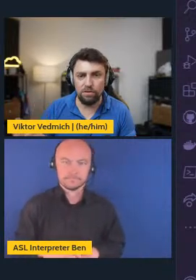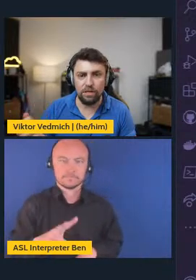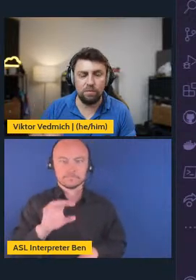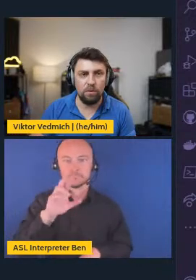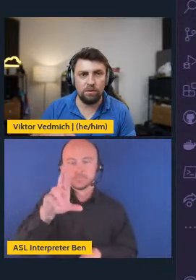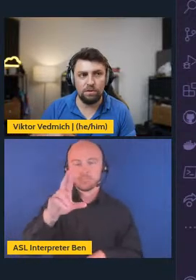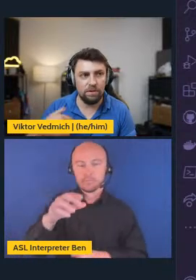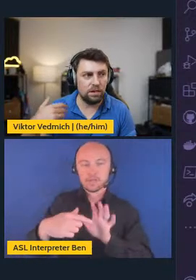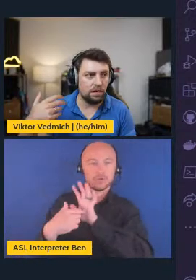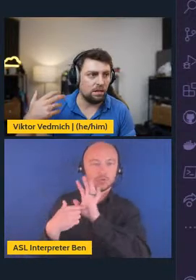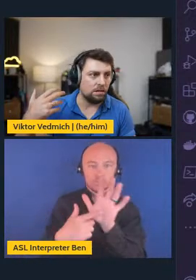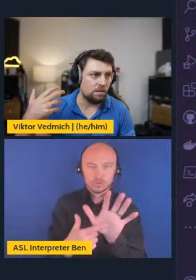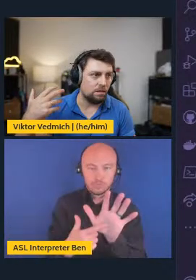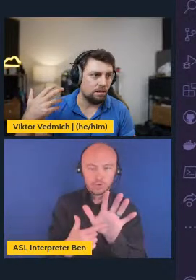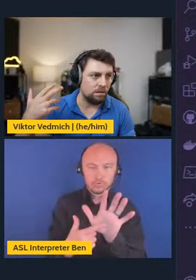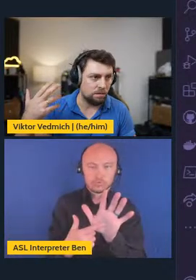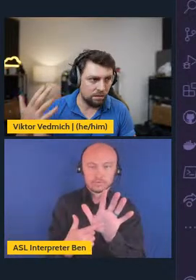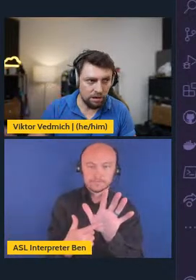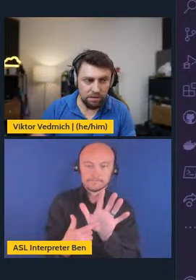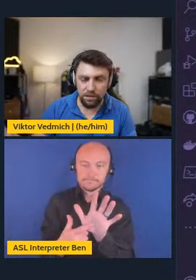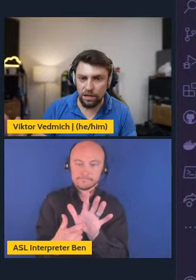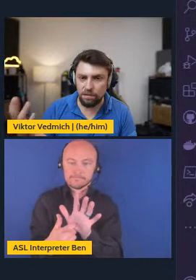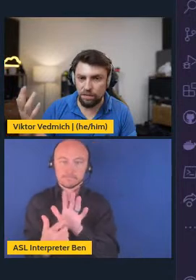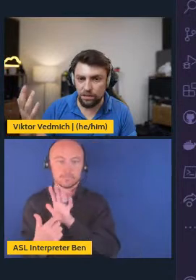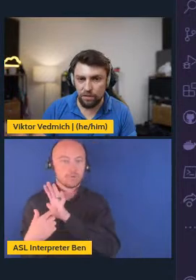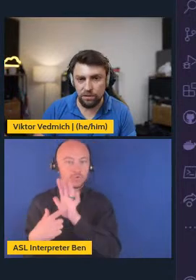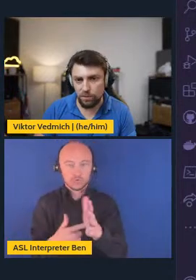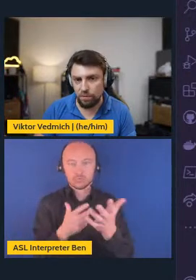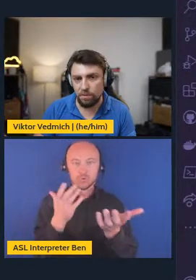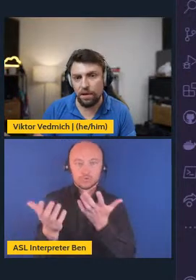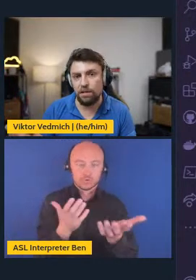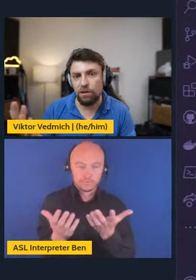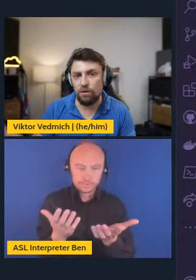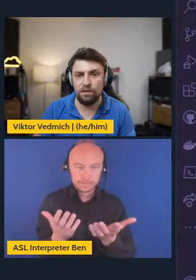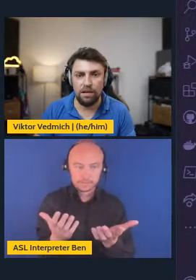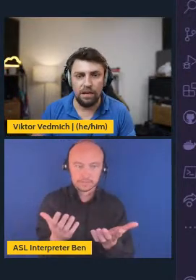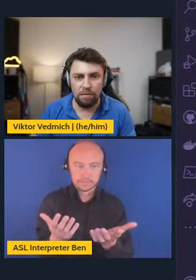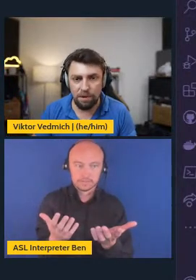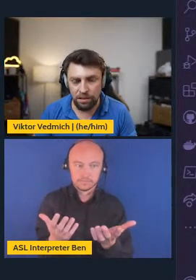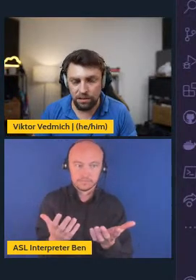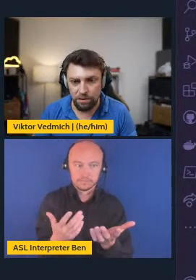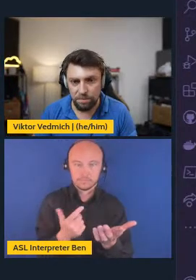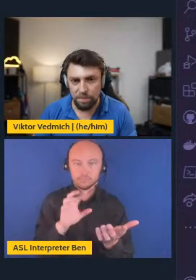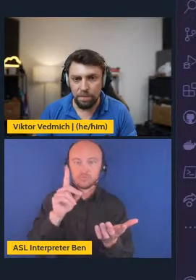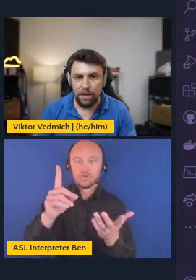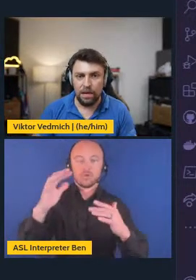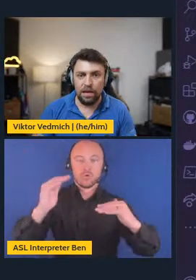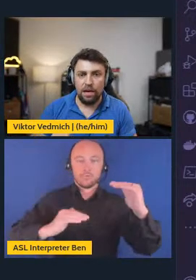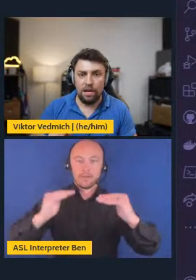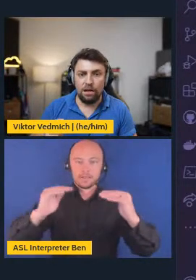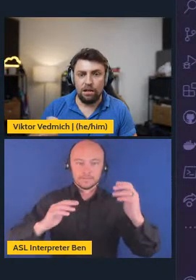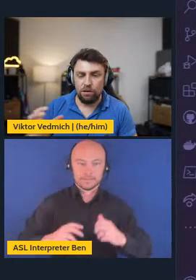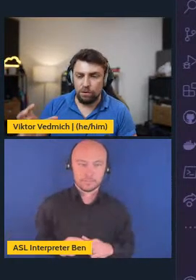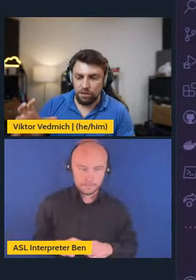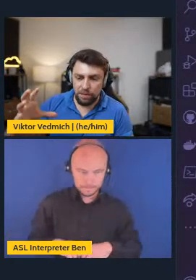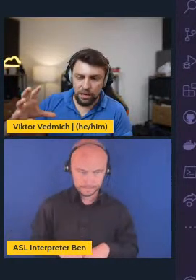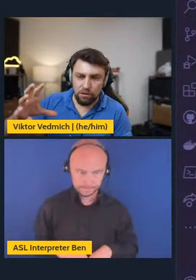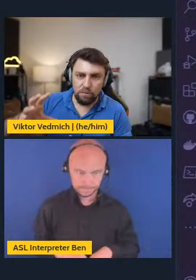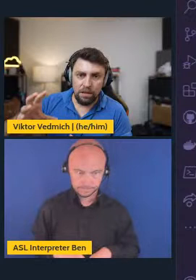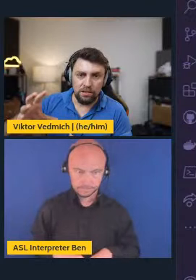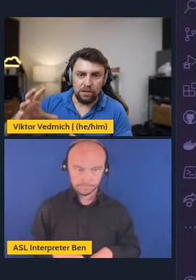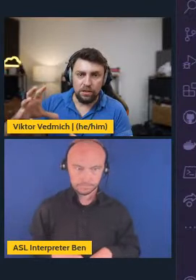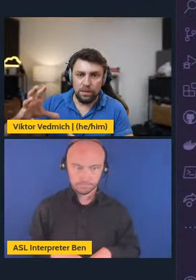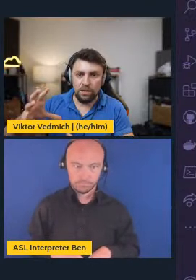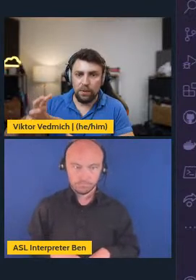expose via service, and via service it will be my load balancer. What does it mean like